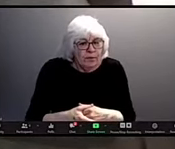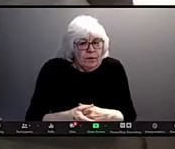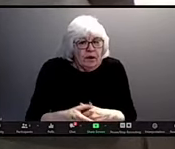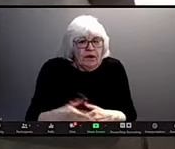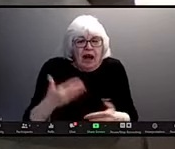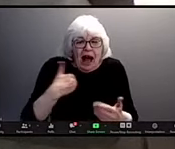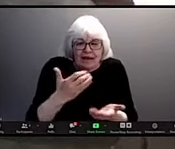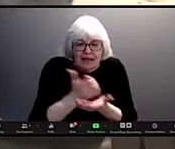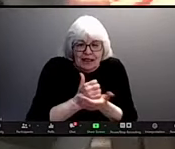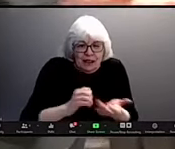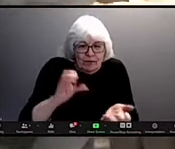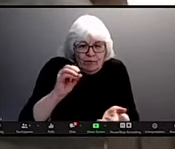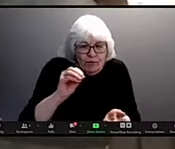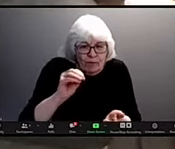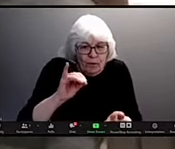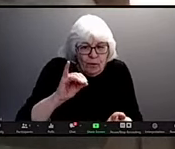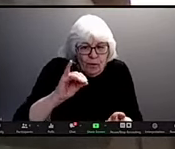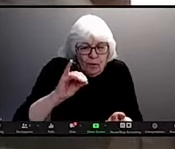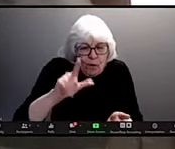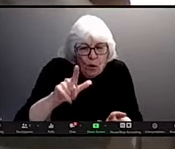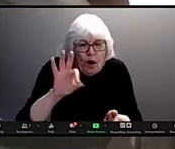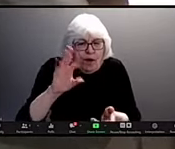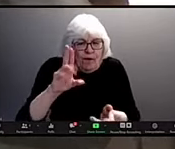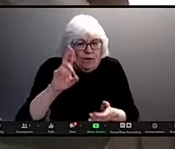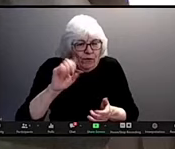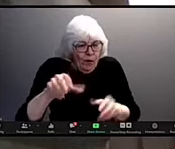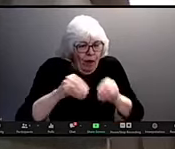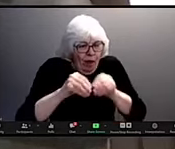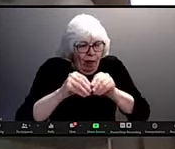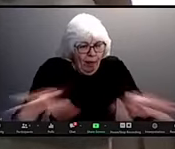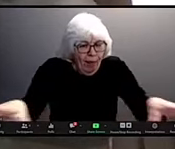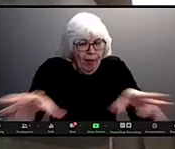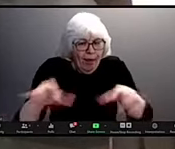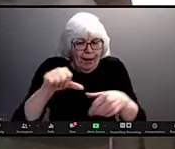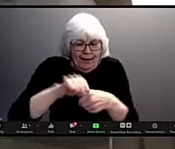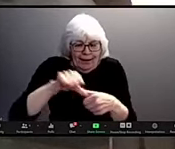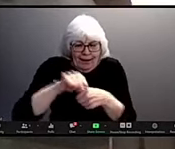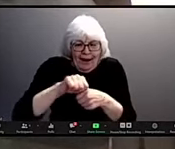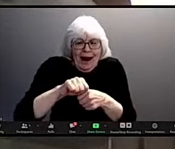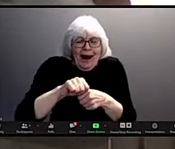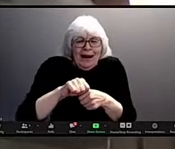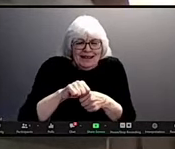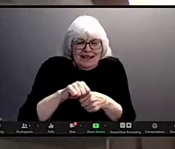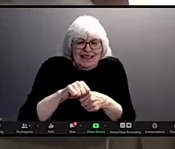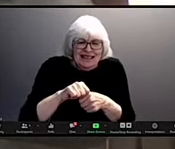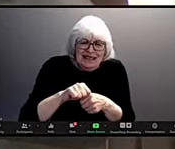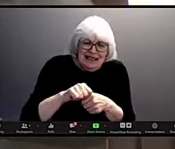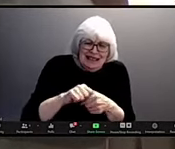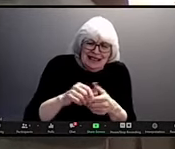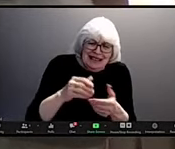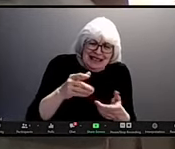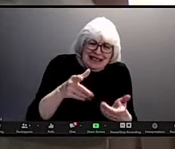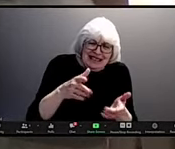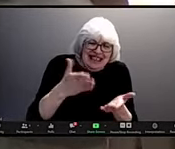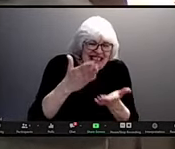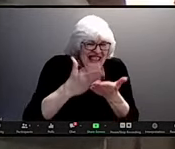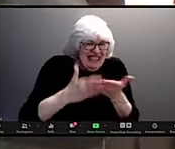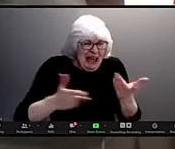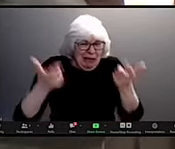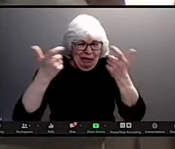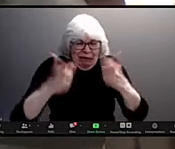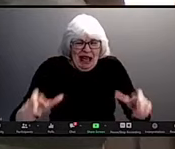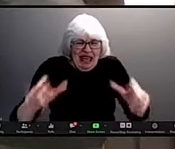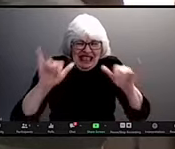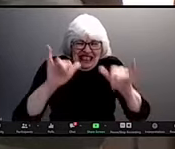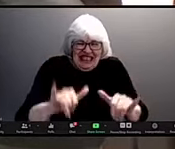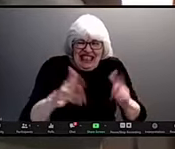significant list of items that have that are still with big safety risks in those areas. So right now we're trying to fine tune